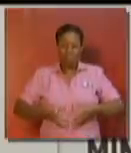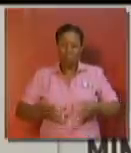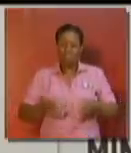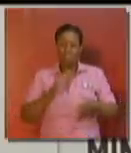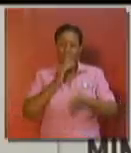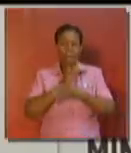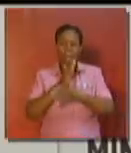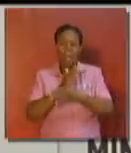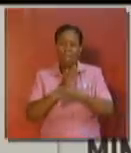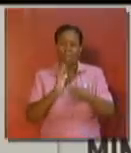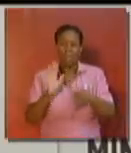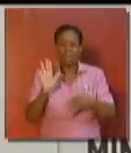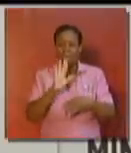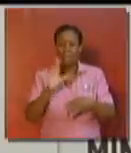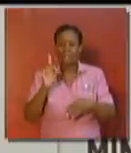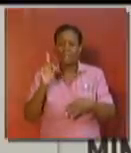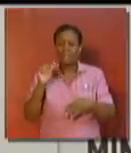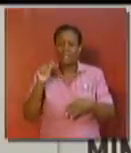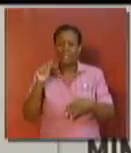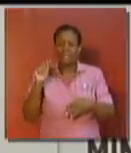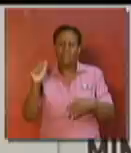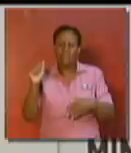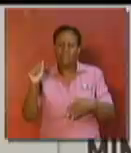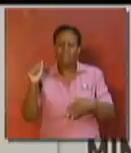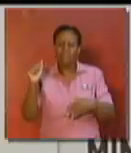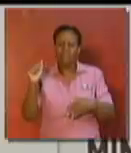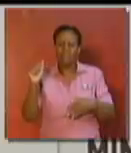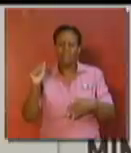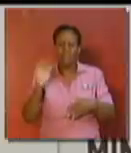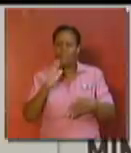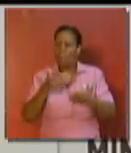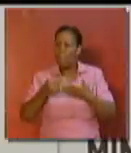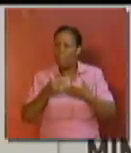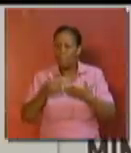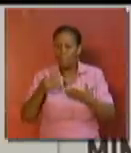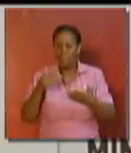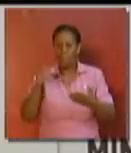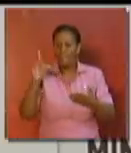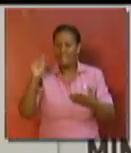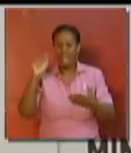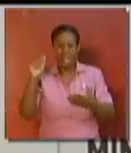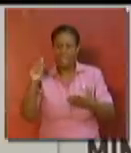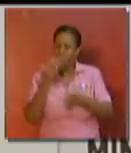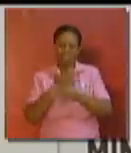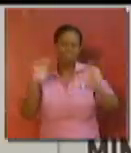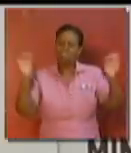am pregnant, how can I protect myself? What should others do to protect me?